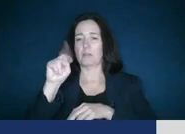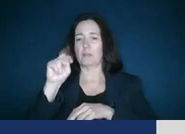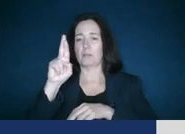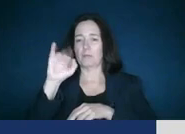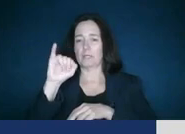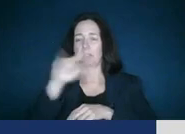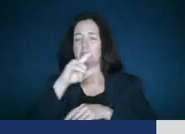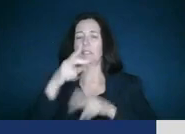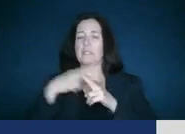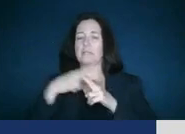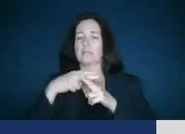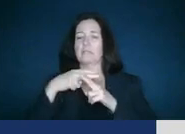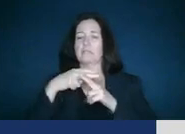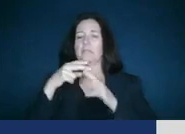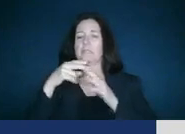coordinator.